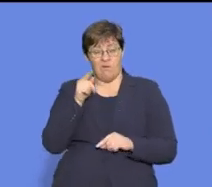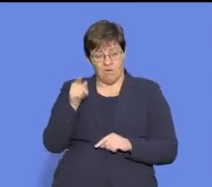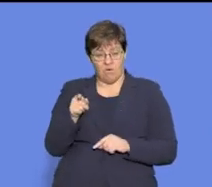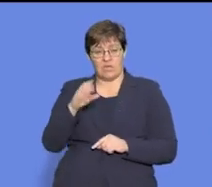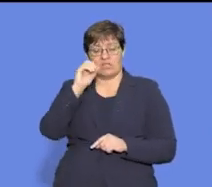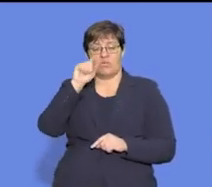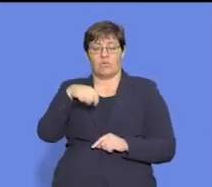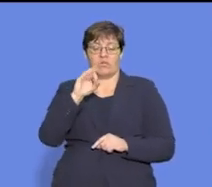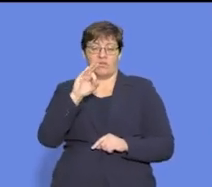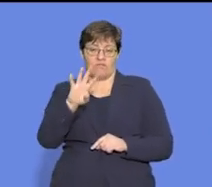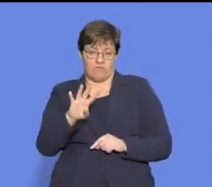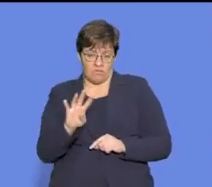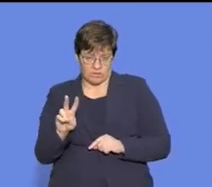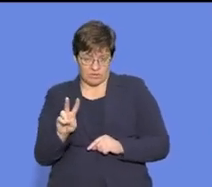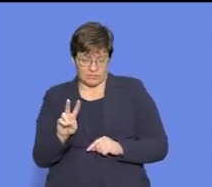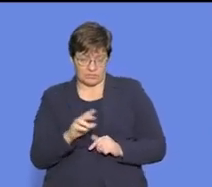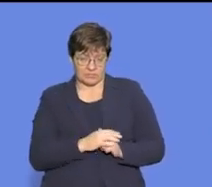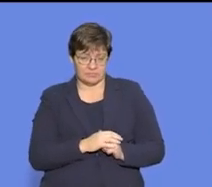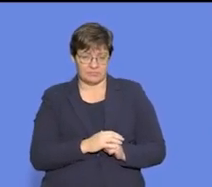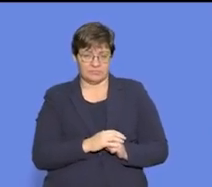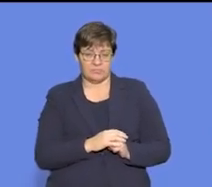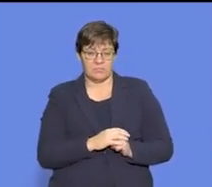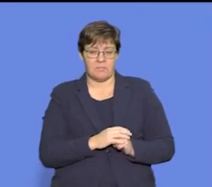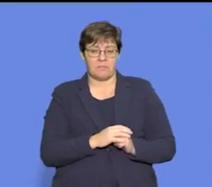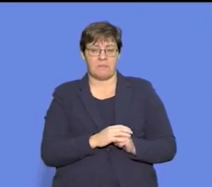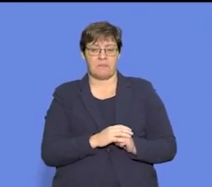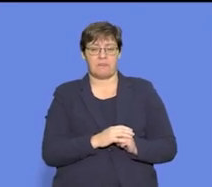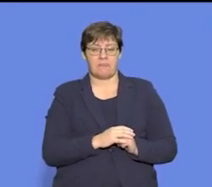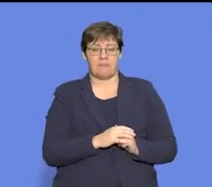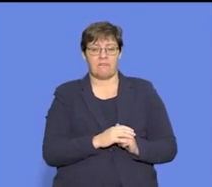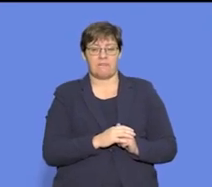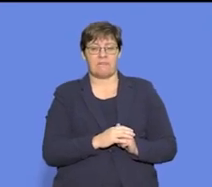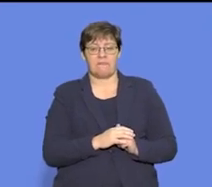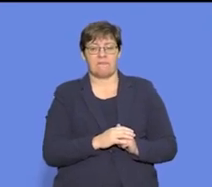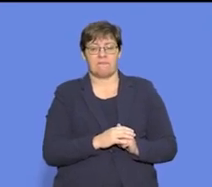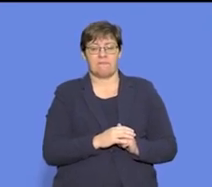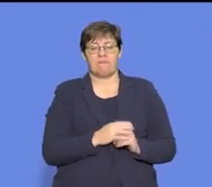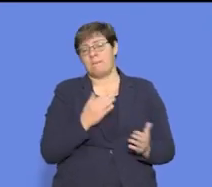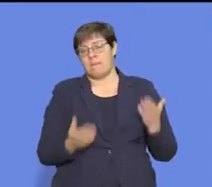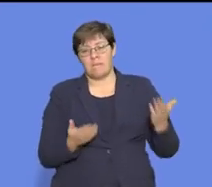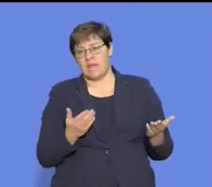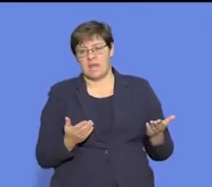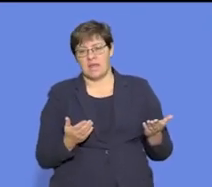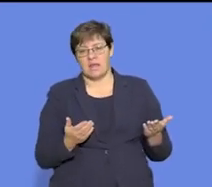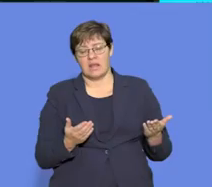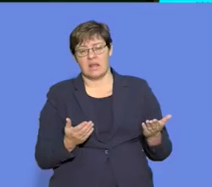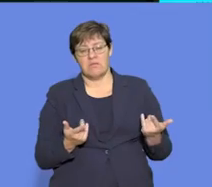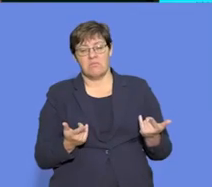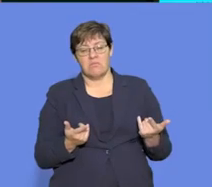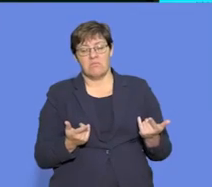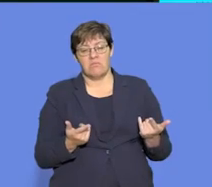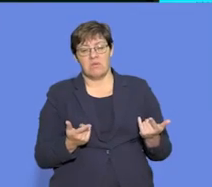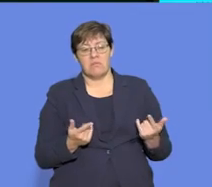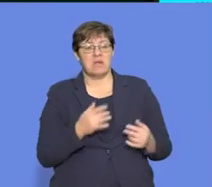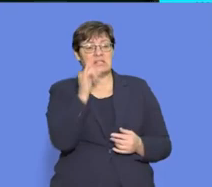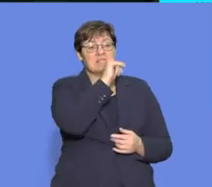getting for this cell. Now, what happens if we put not the copper together,